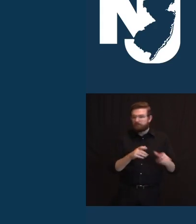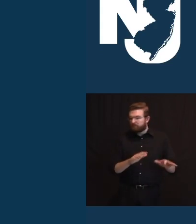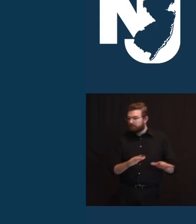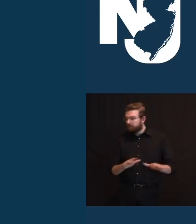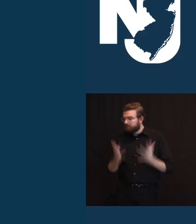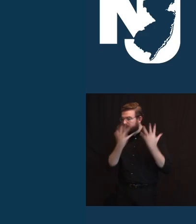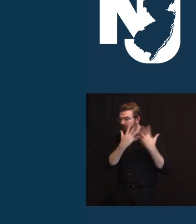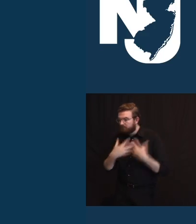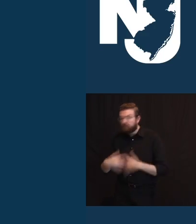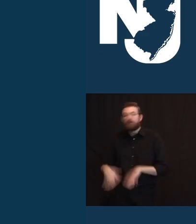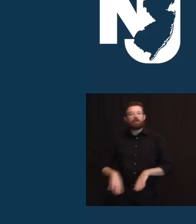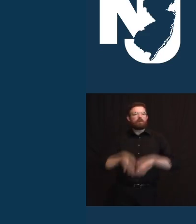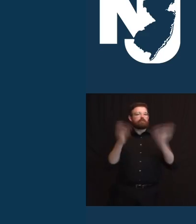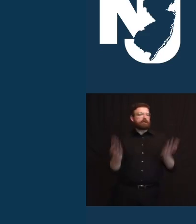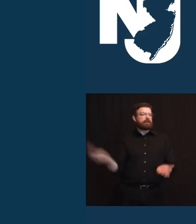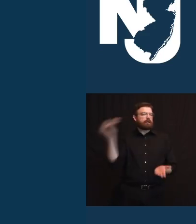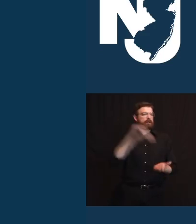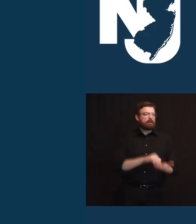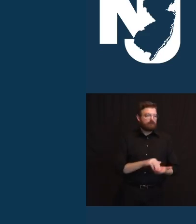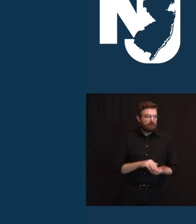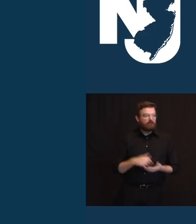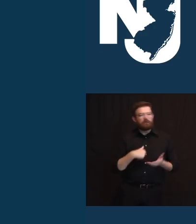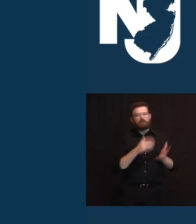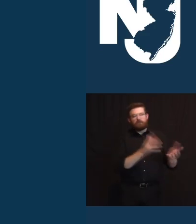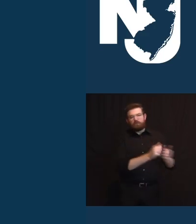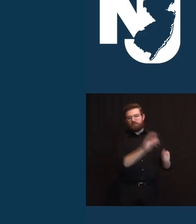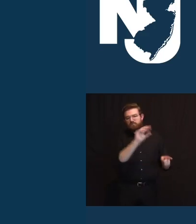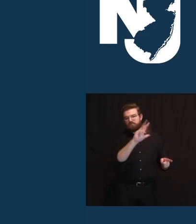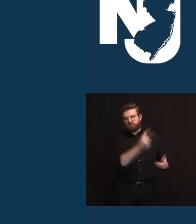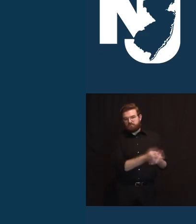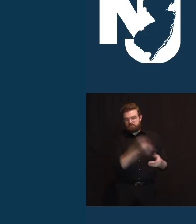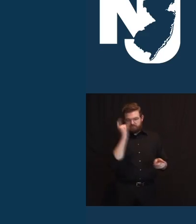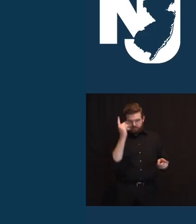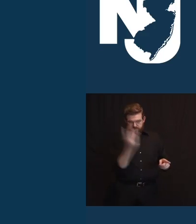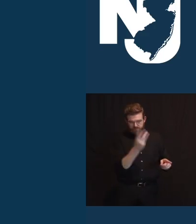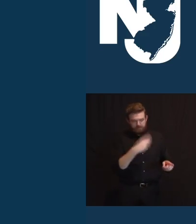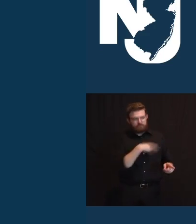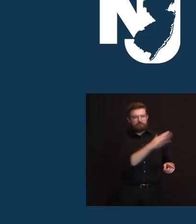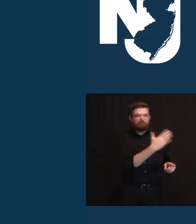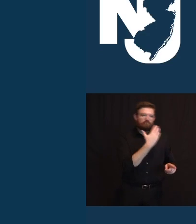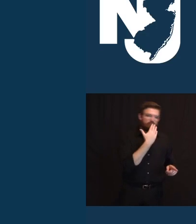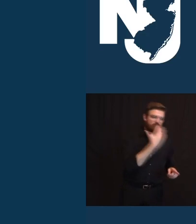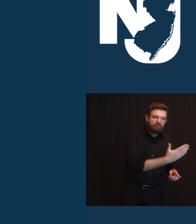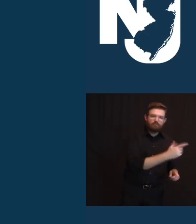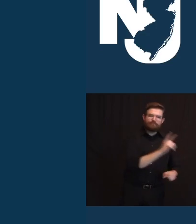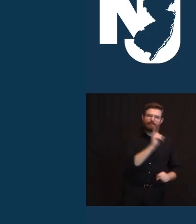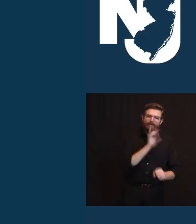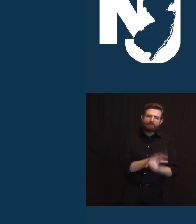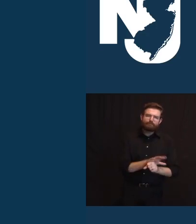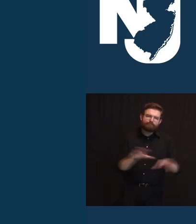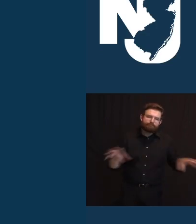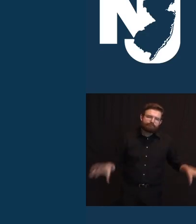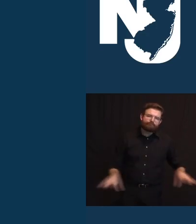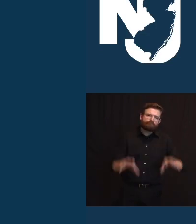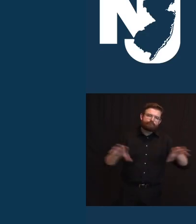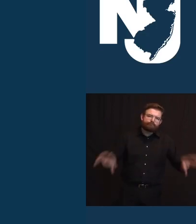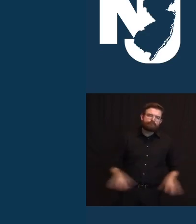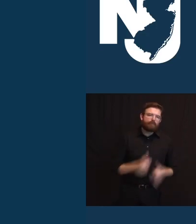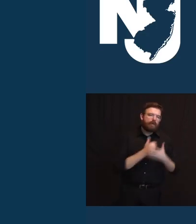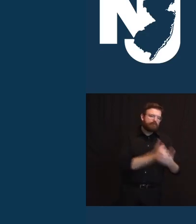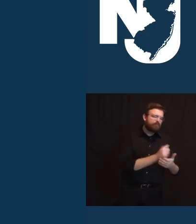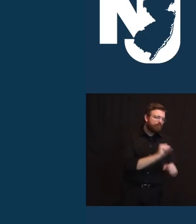Carl, I guess, Wednesday afternoon, and I thanked them for their commitment not just to their employees and customers, but to our state's small